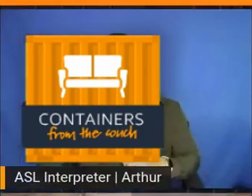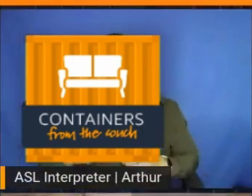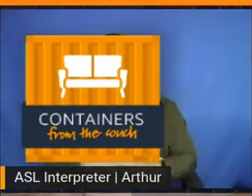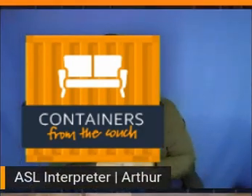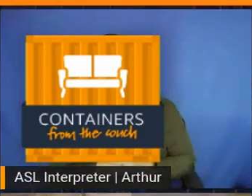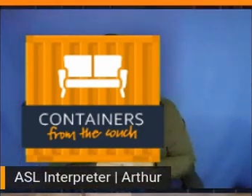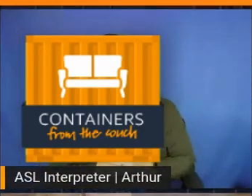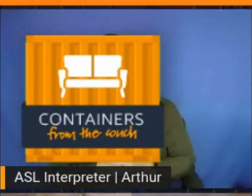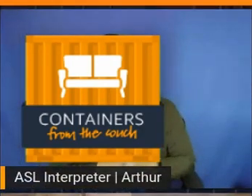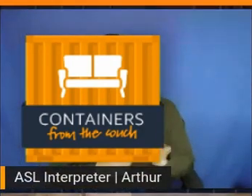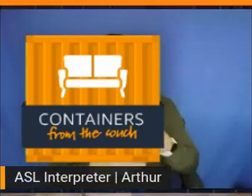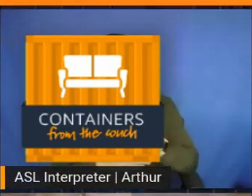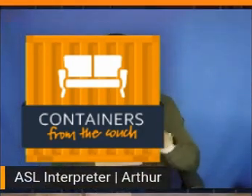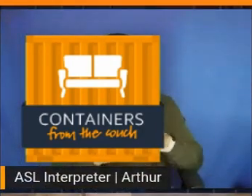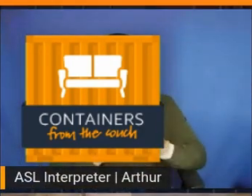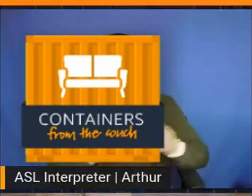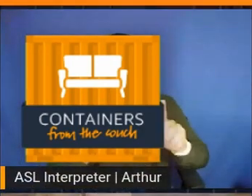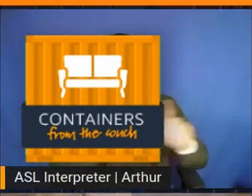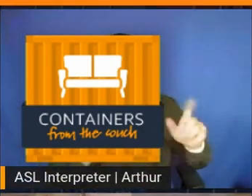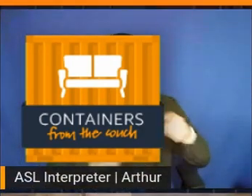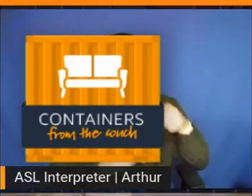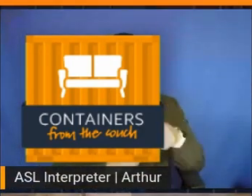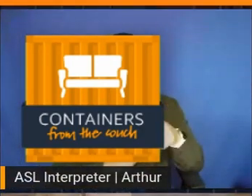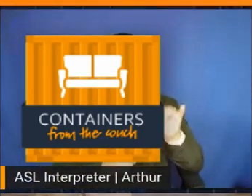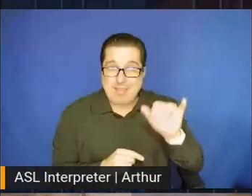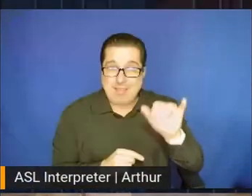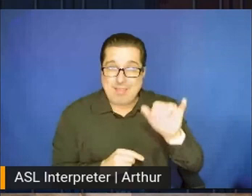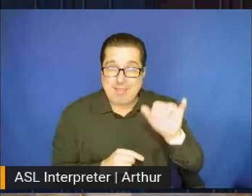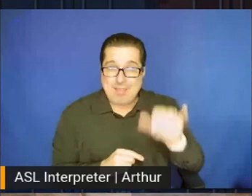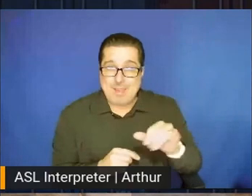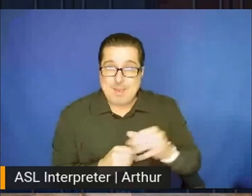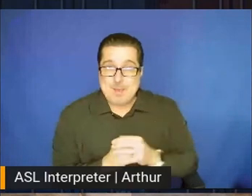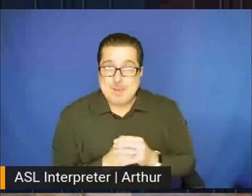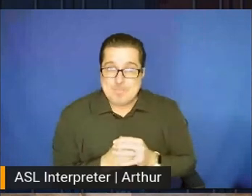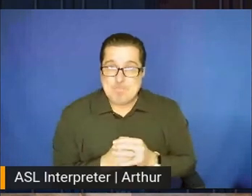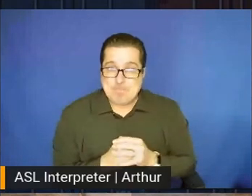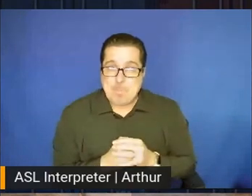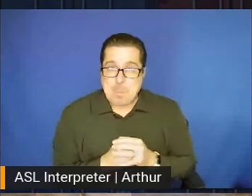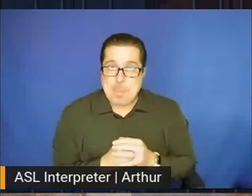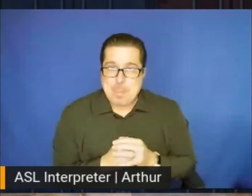so we can share the slides. Yep, pull those in. Yeah, great.